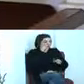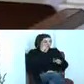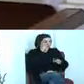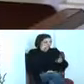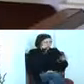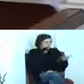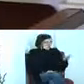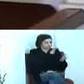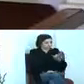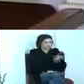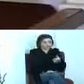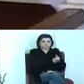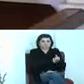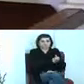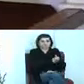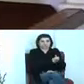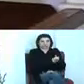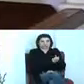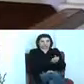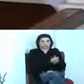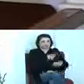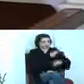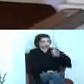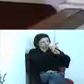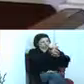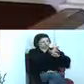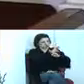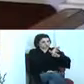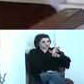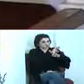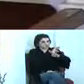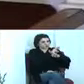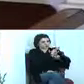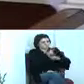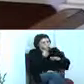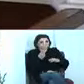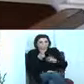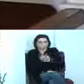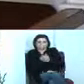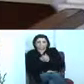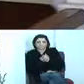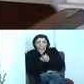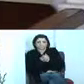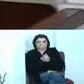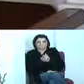from gaining or growing and using wisdom.